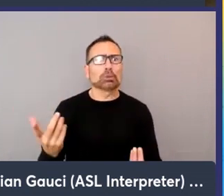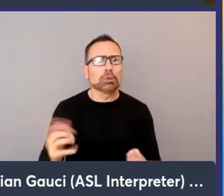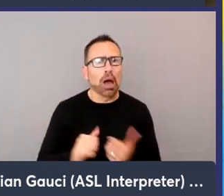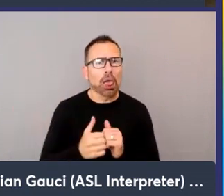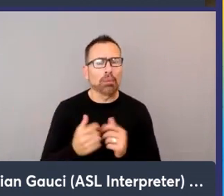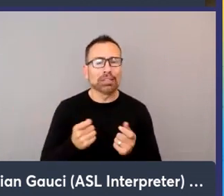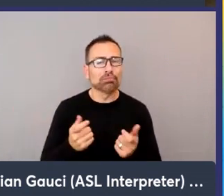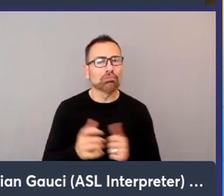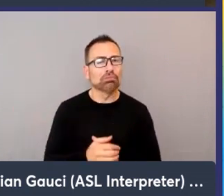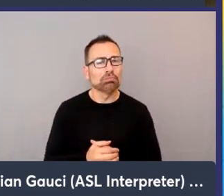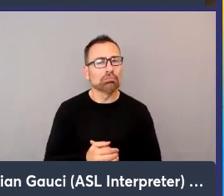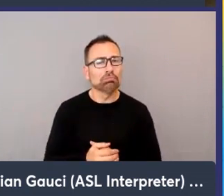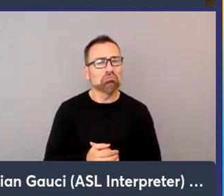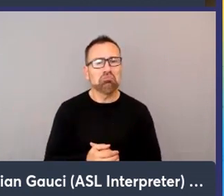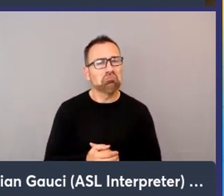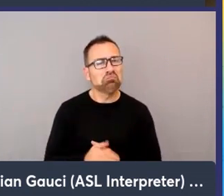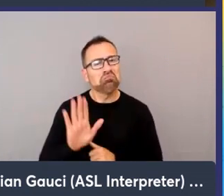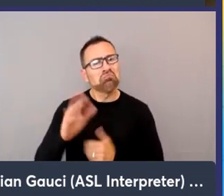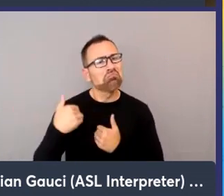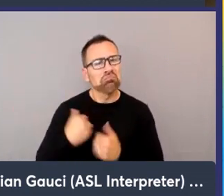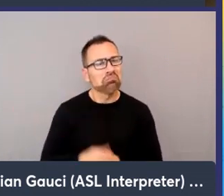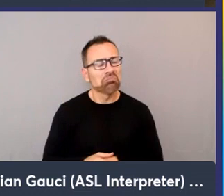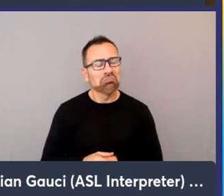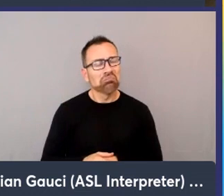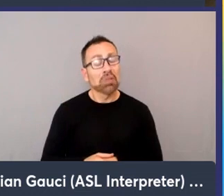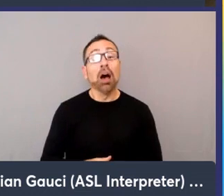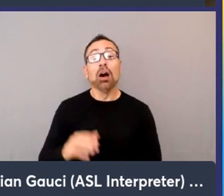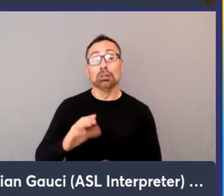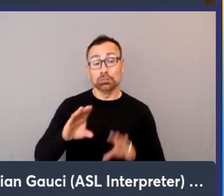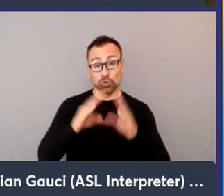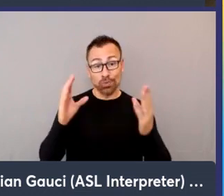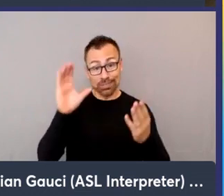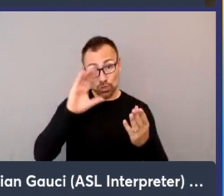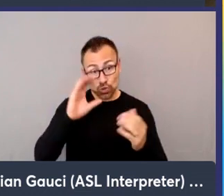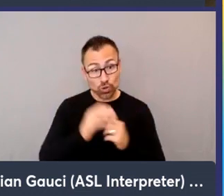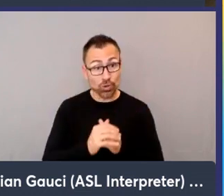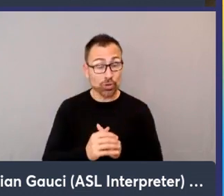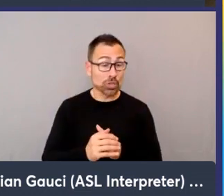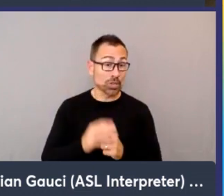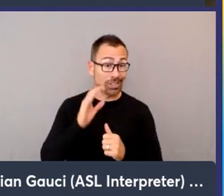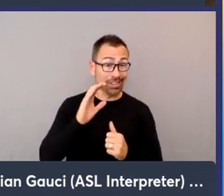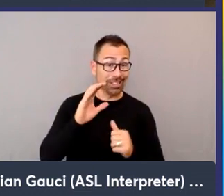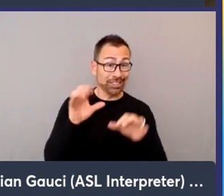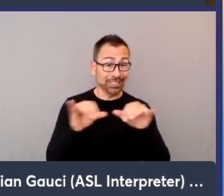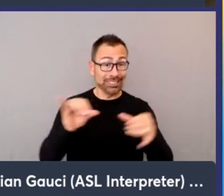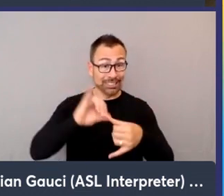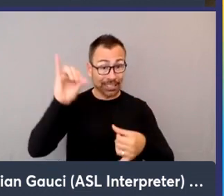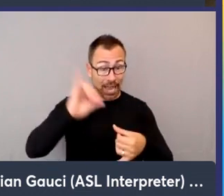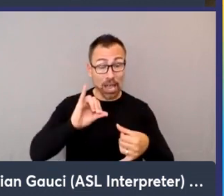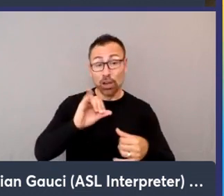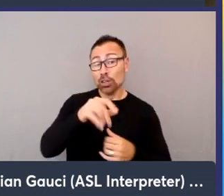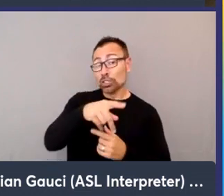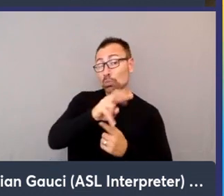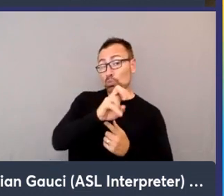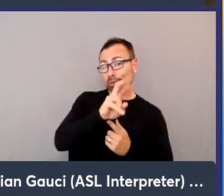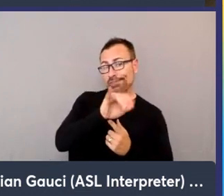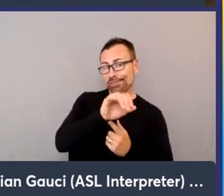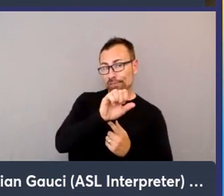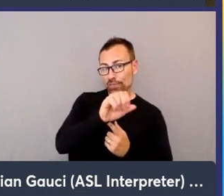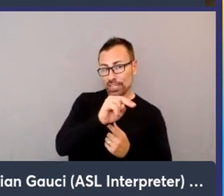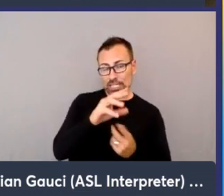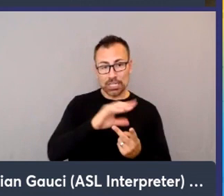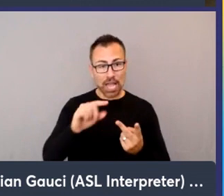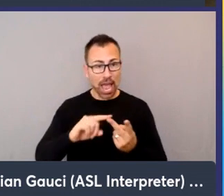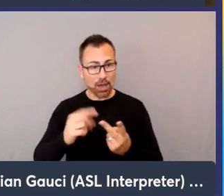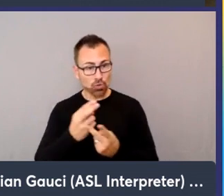OpenSearch will basically scale, it provisions and it also scales resources based on the workload demands to give